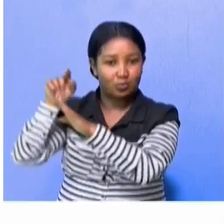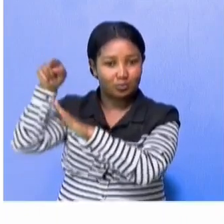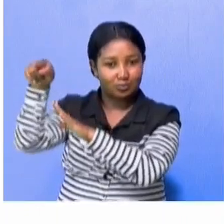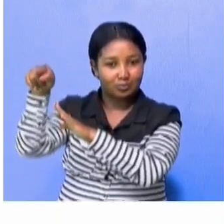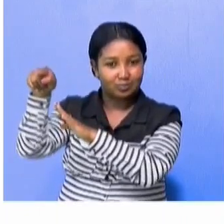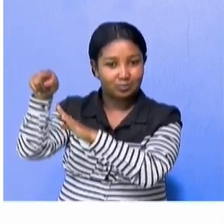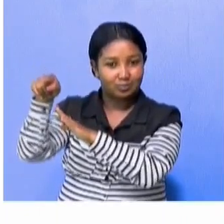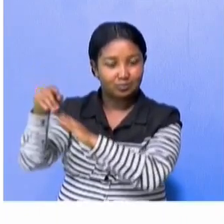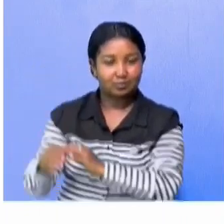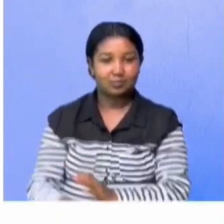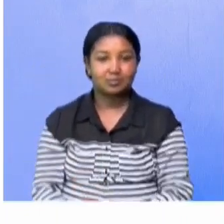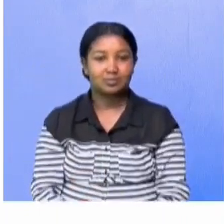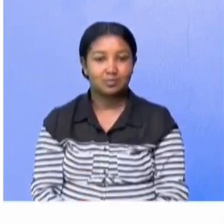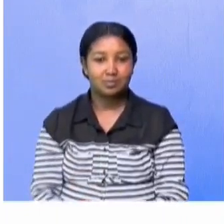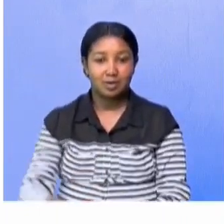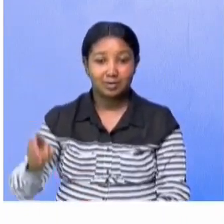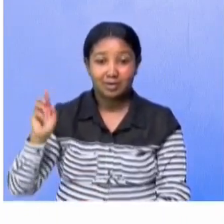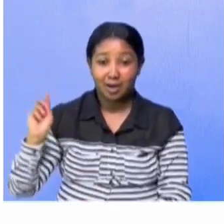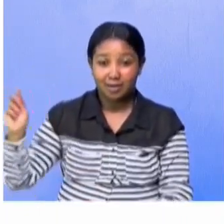At the right of